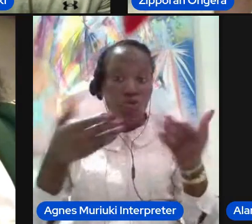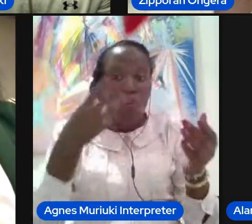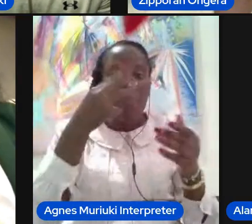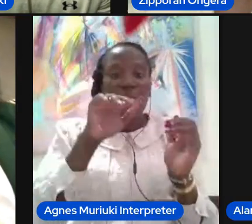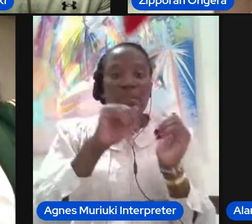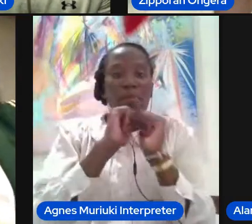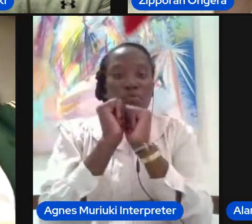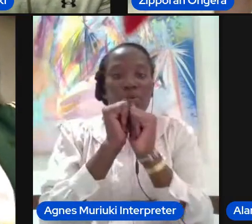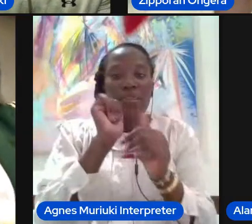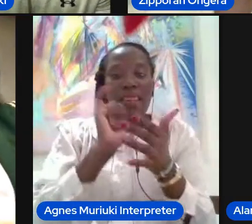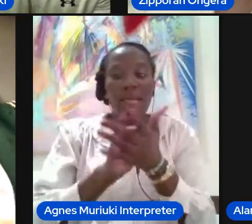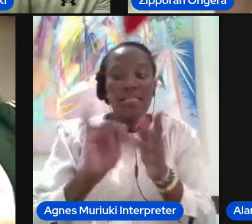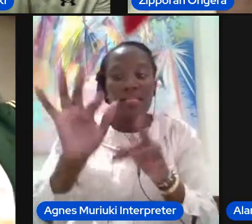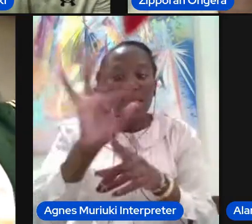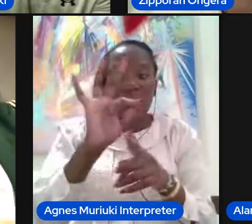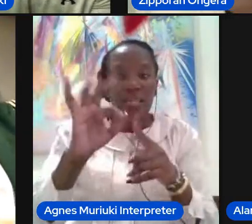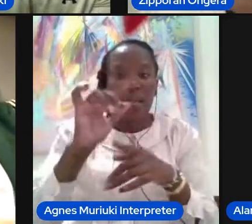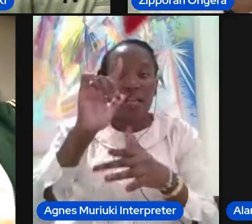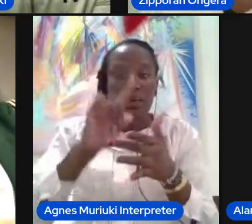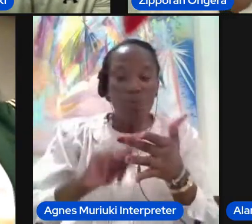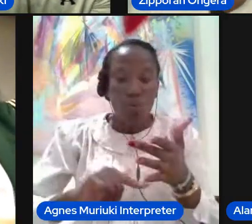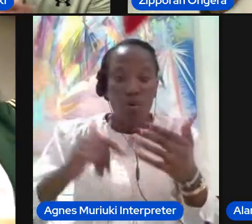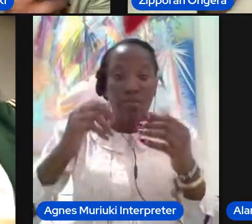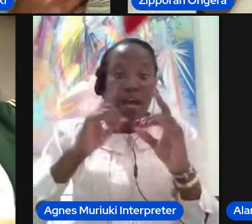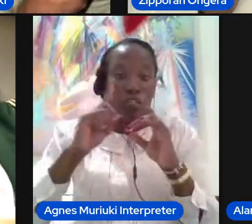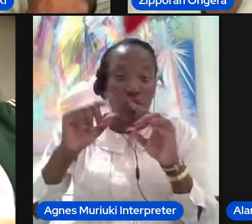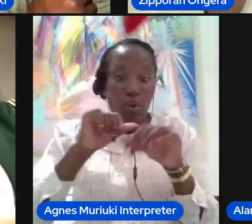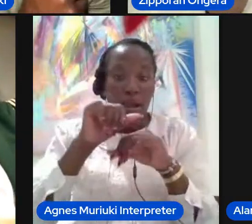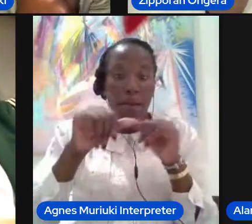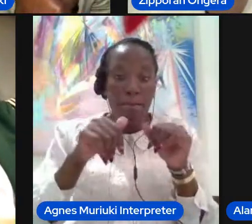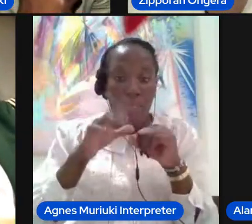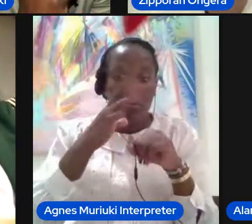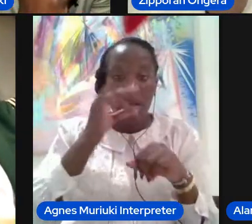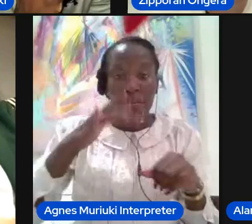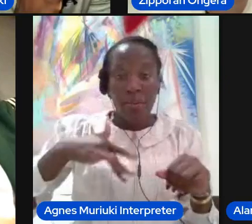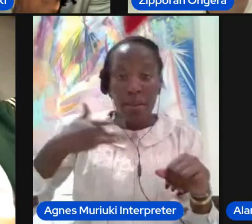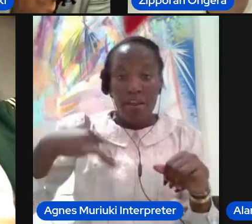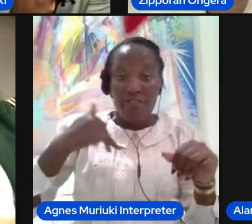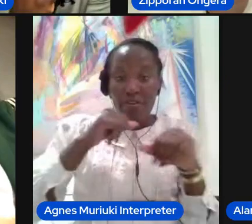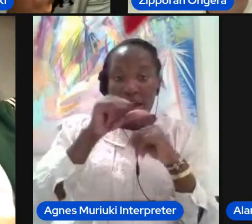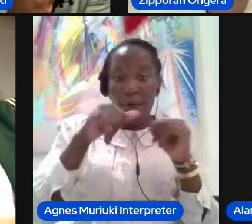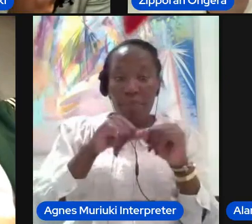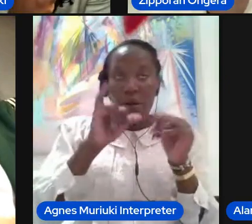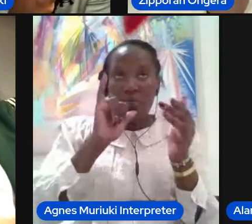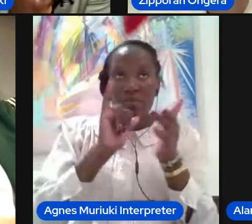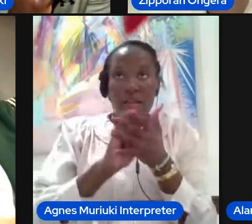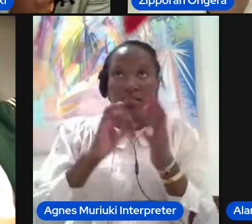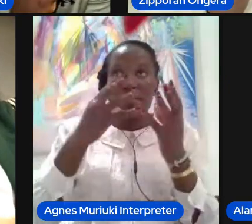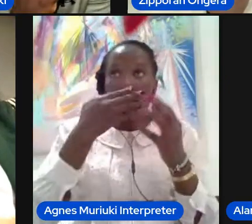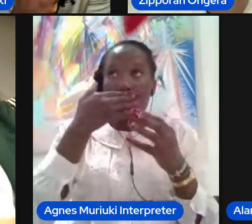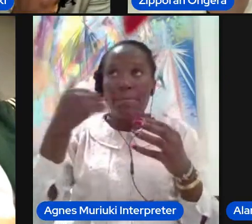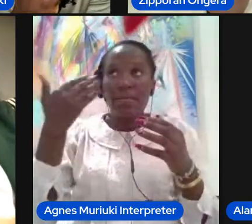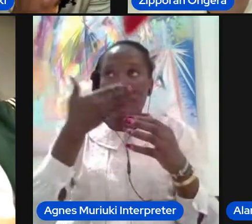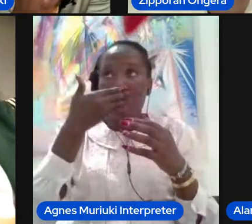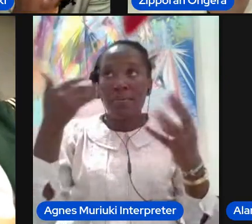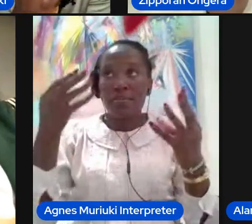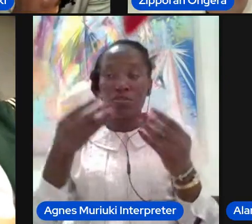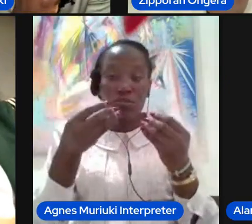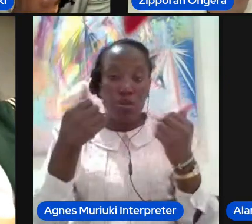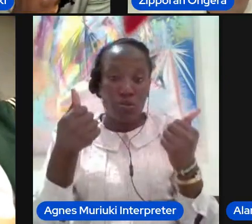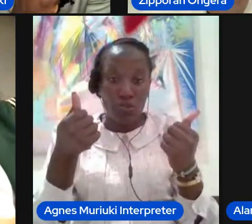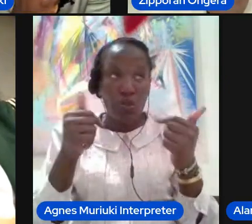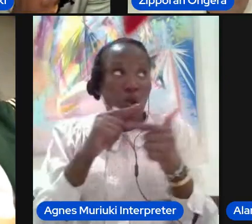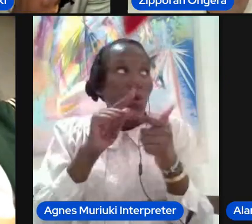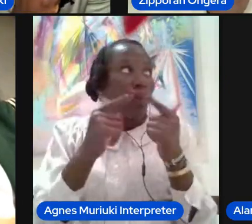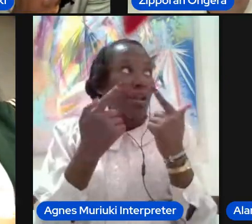That's exactly what I embody, and that is what I feel like is the best solution everyone can think of when you talk about thriving.